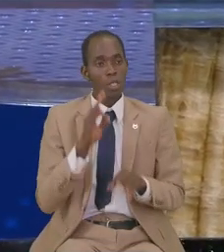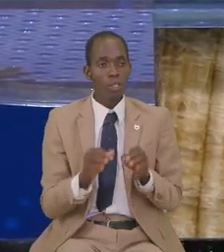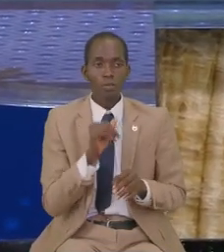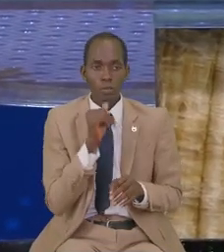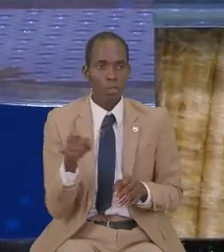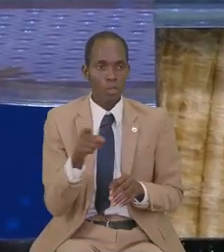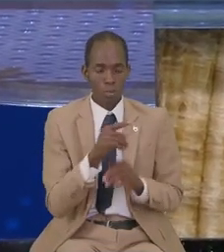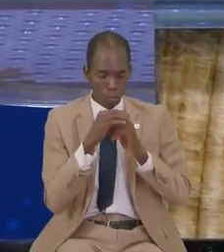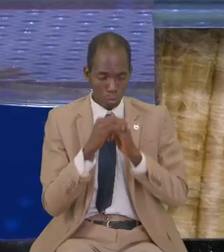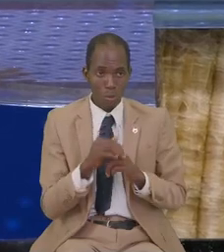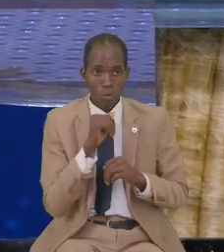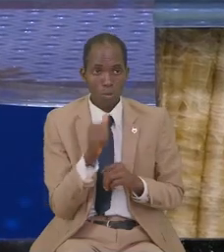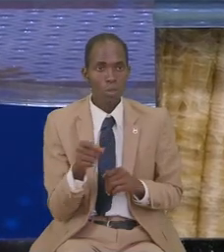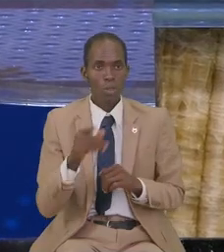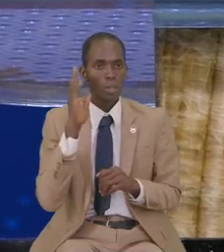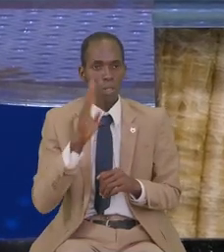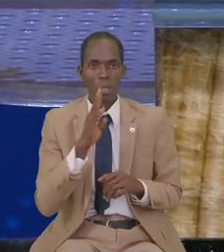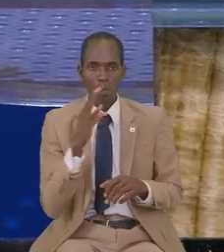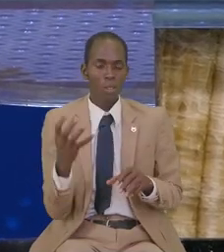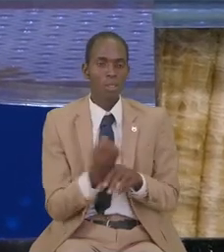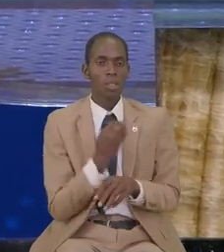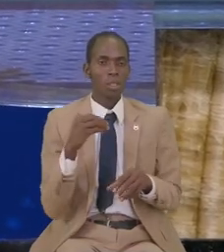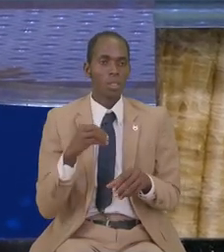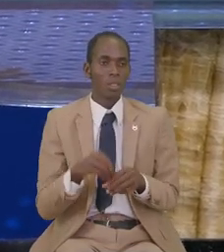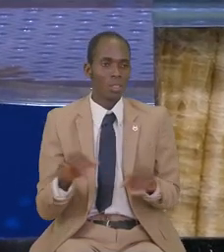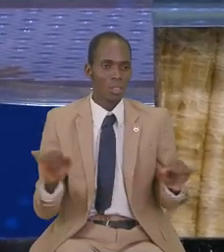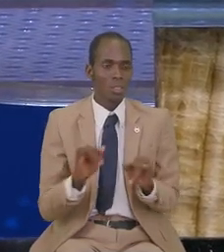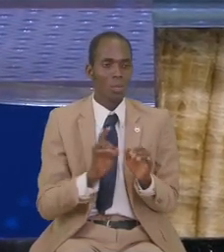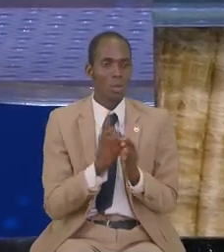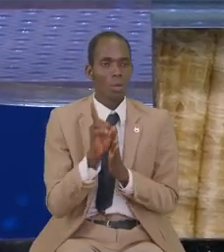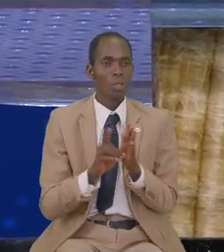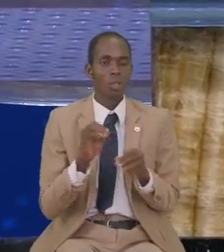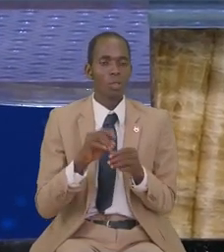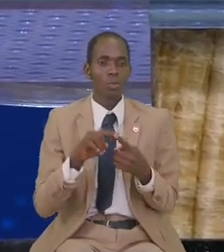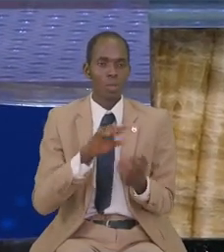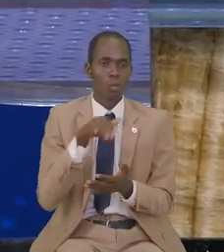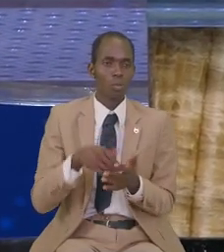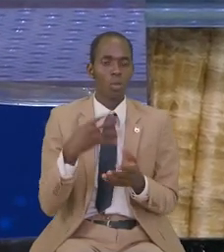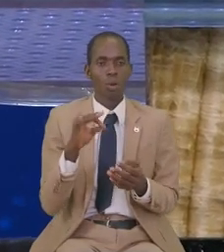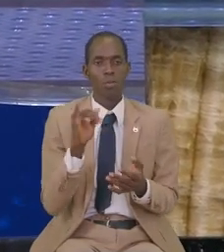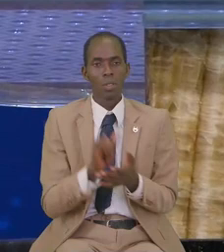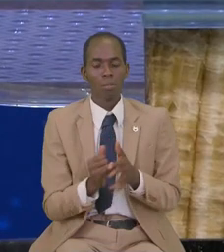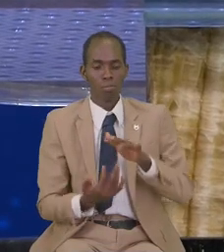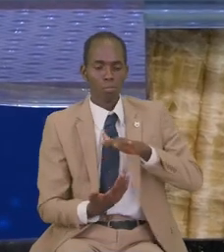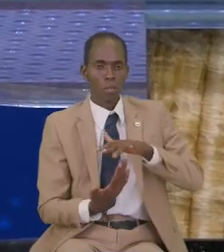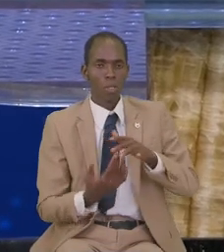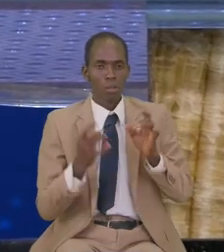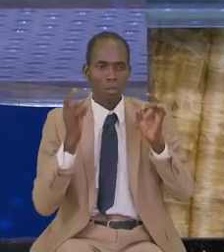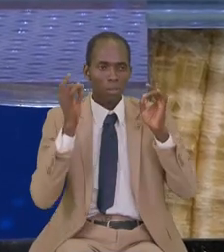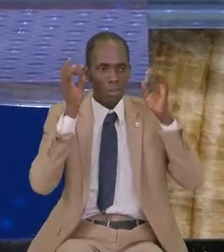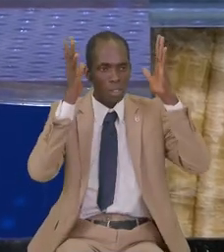same hour into the midst of the burning fiery furnace. And who is that